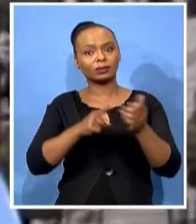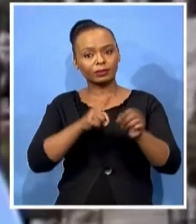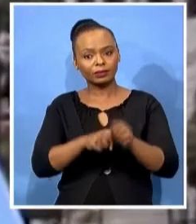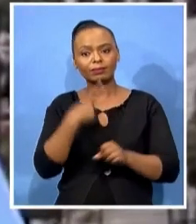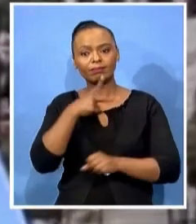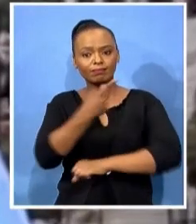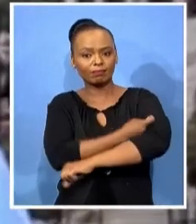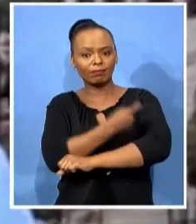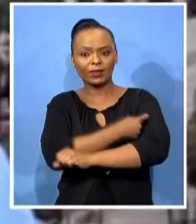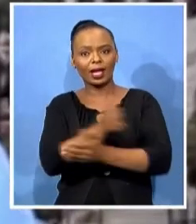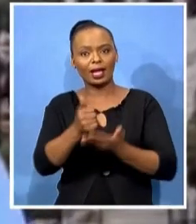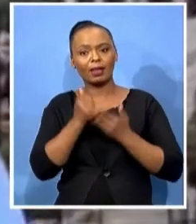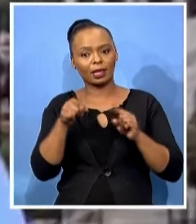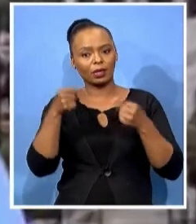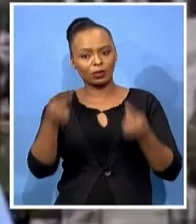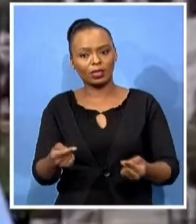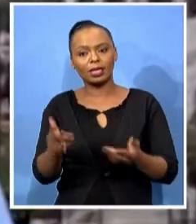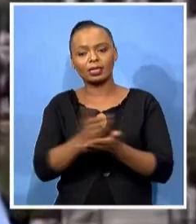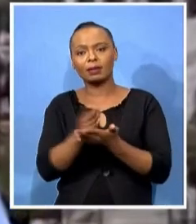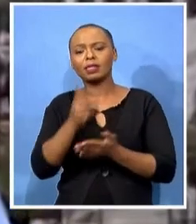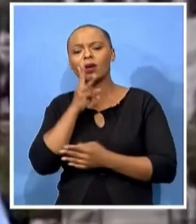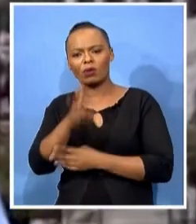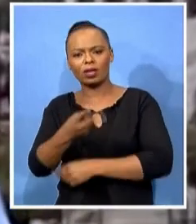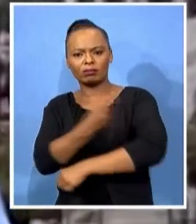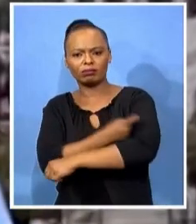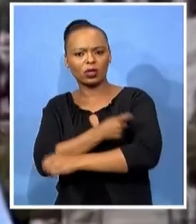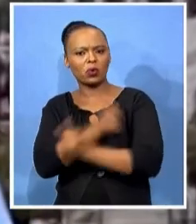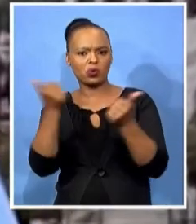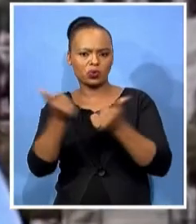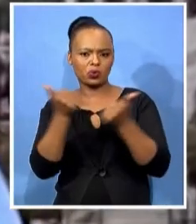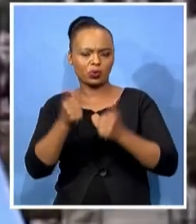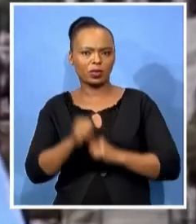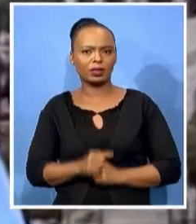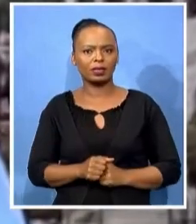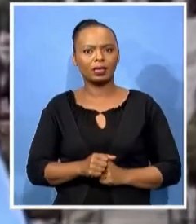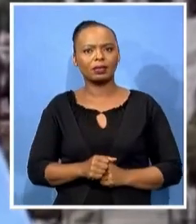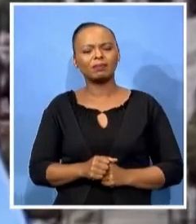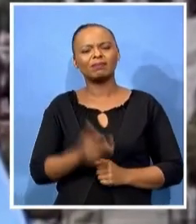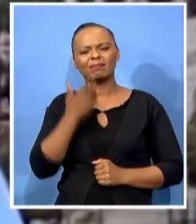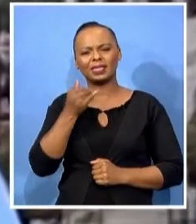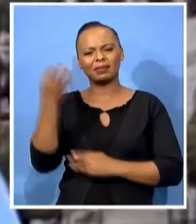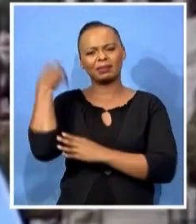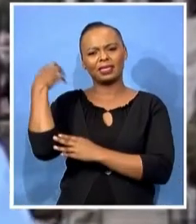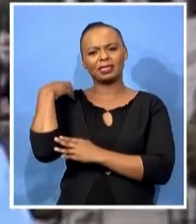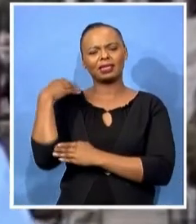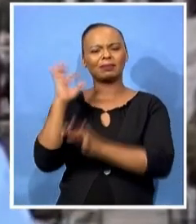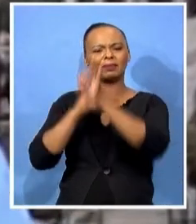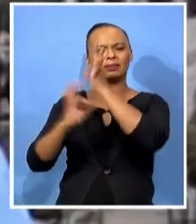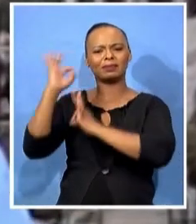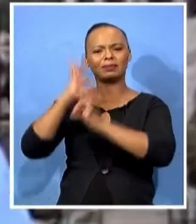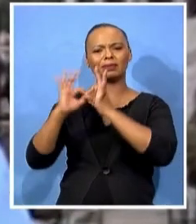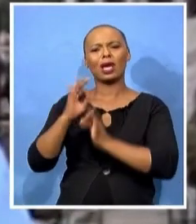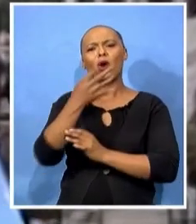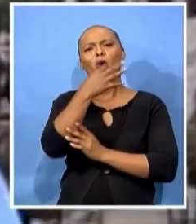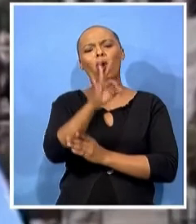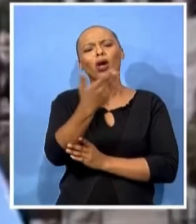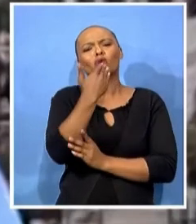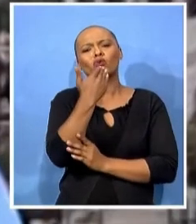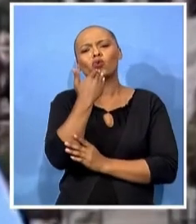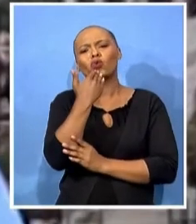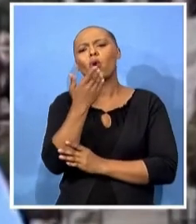will. Can the Honourable Minister please update us who is now correct and who is not, and what is correct and what is not